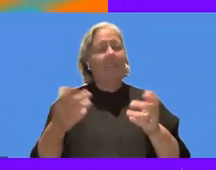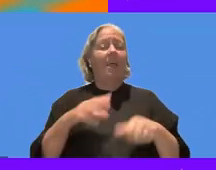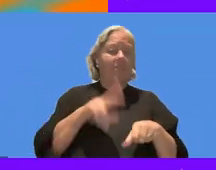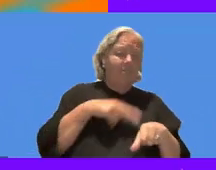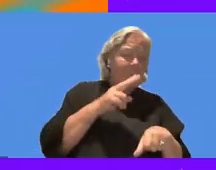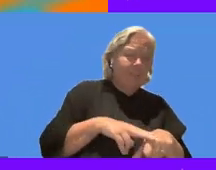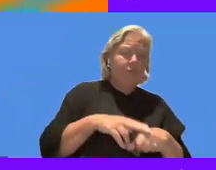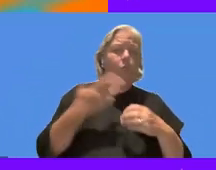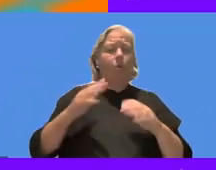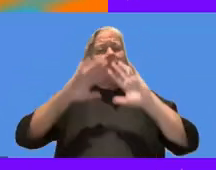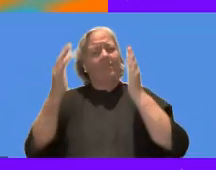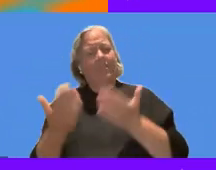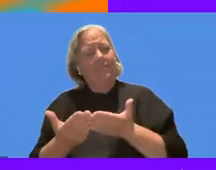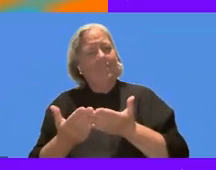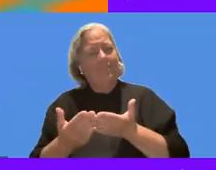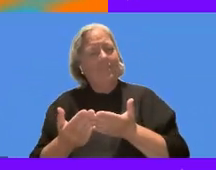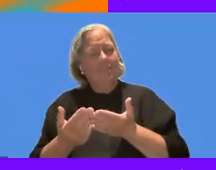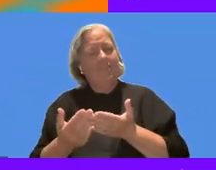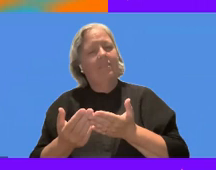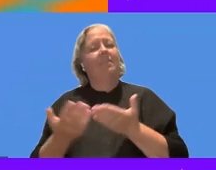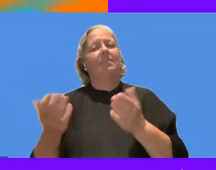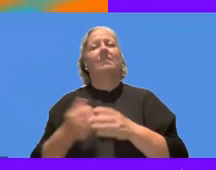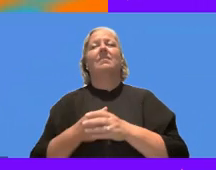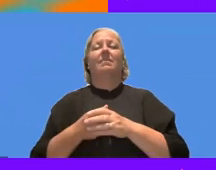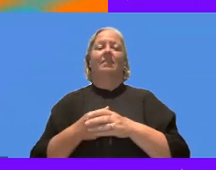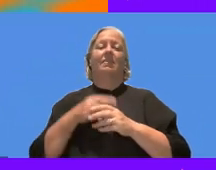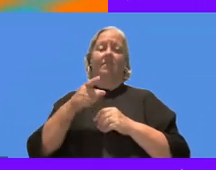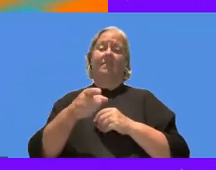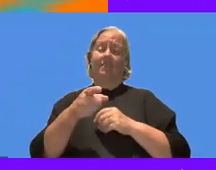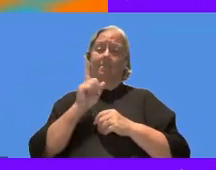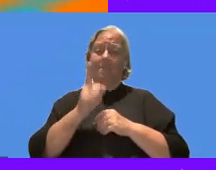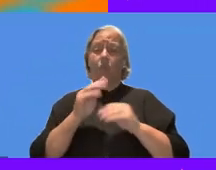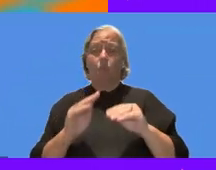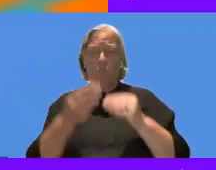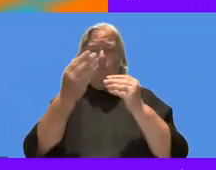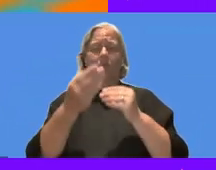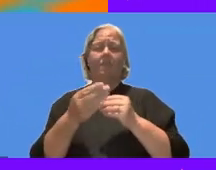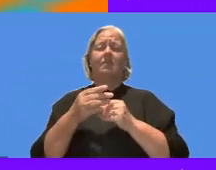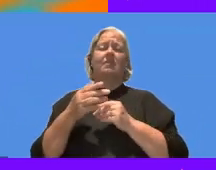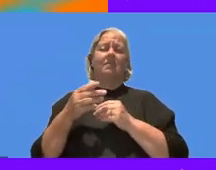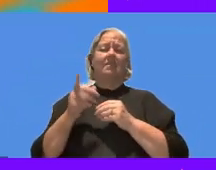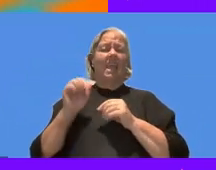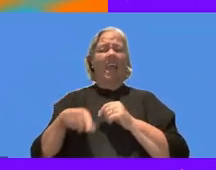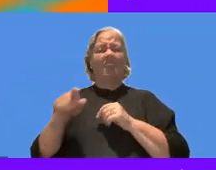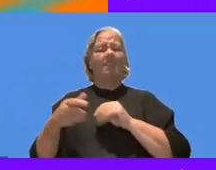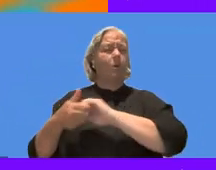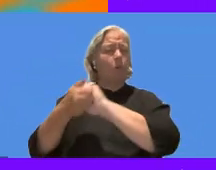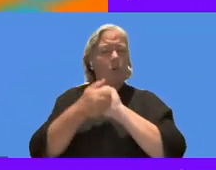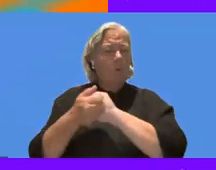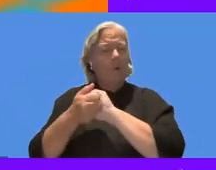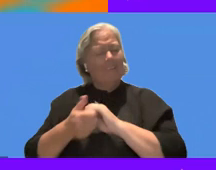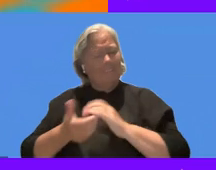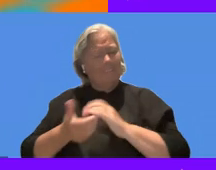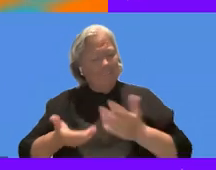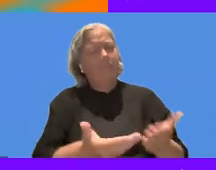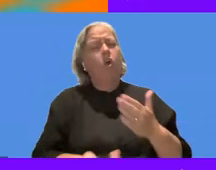center stage. The forum should amplify youth voices. The forum can provide a platform for young people to share their experiences